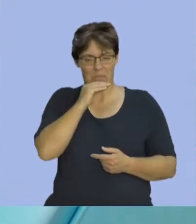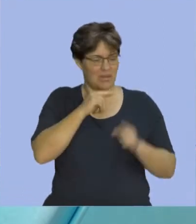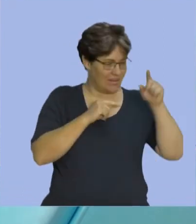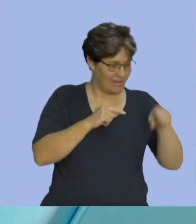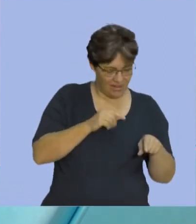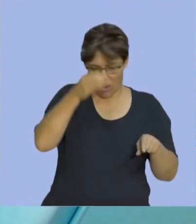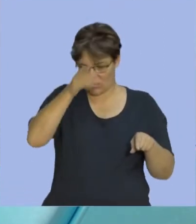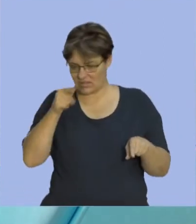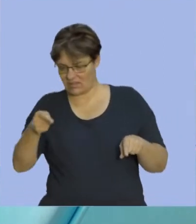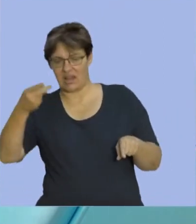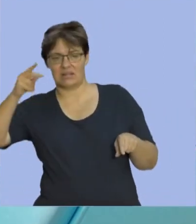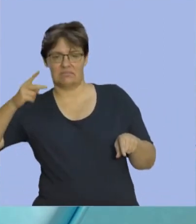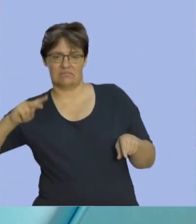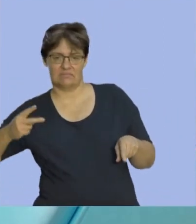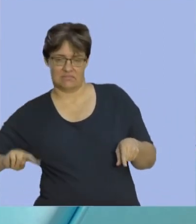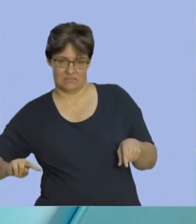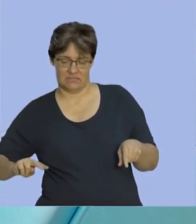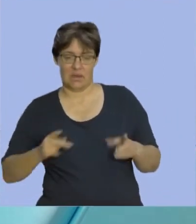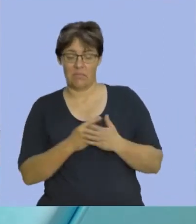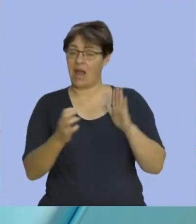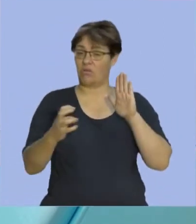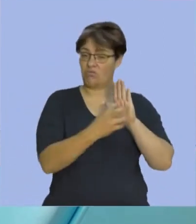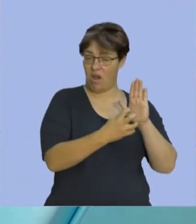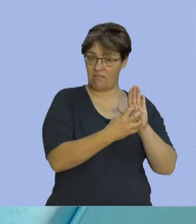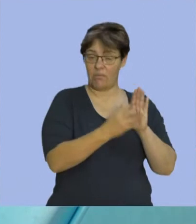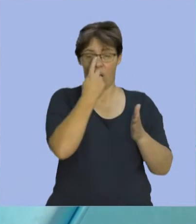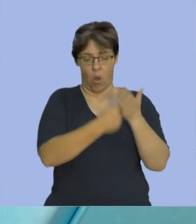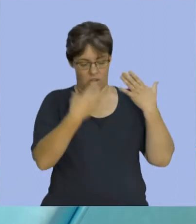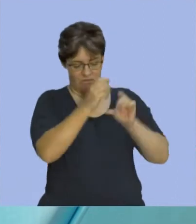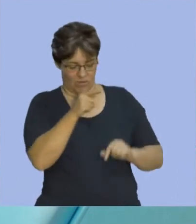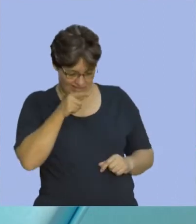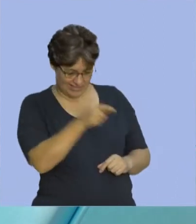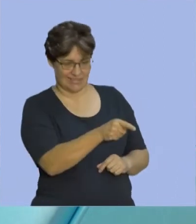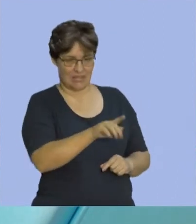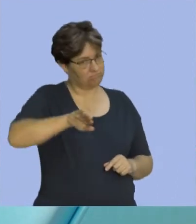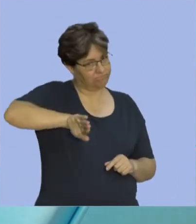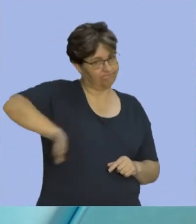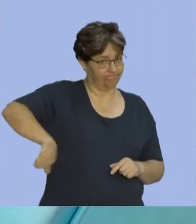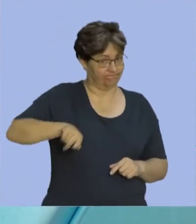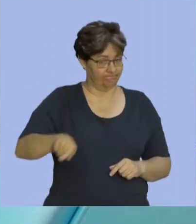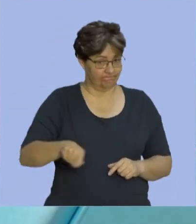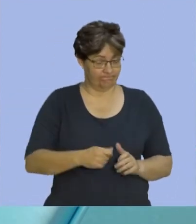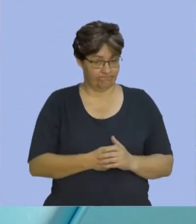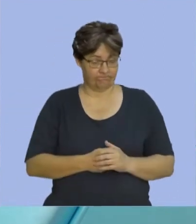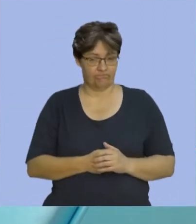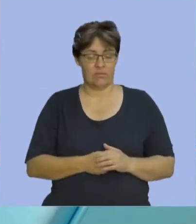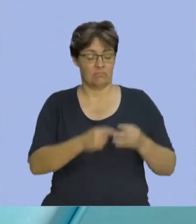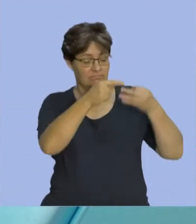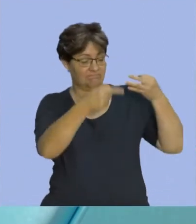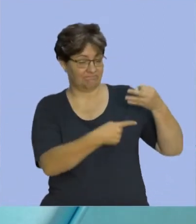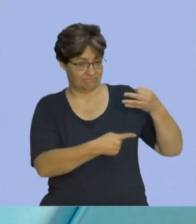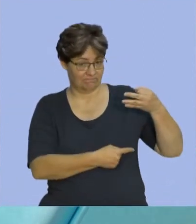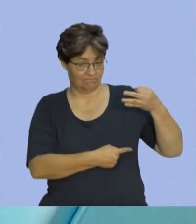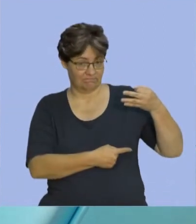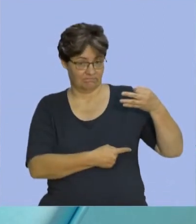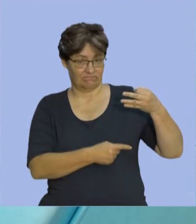and the concept of reciprocals. But with the graphs, we only have 3 of them. And the 3